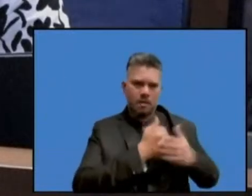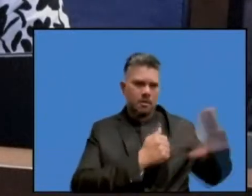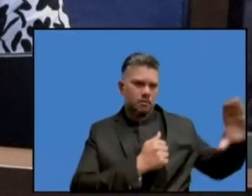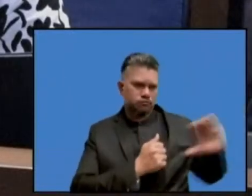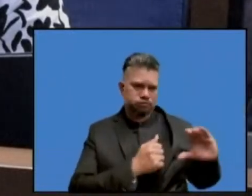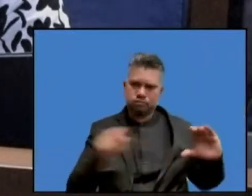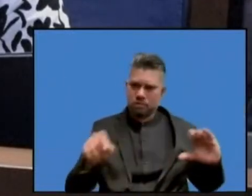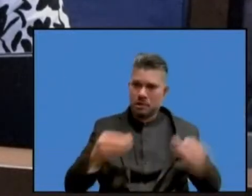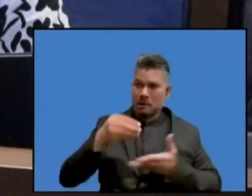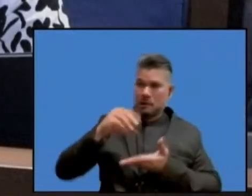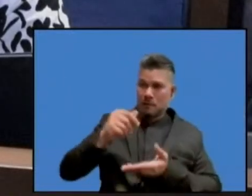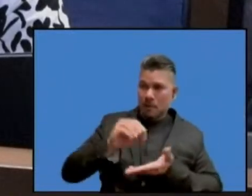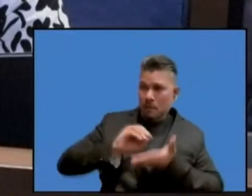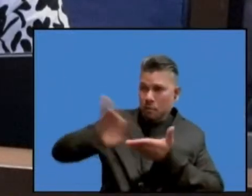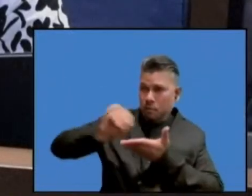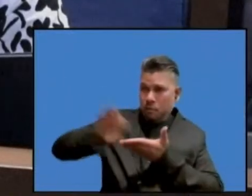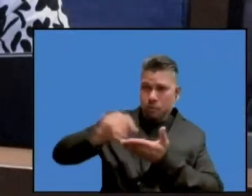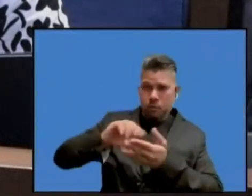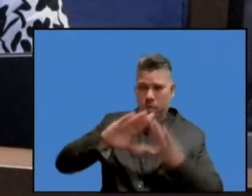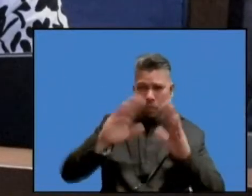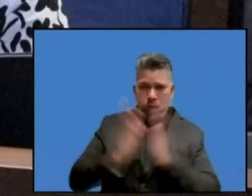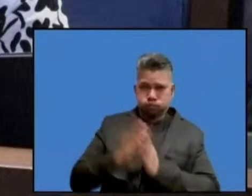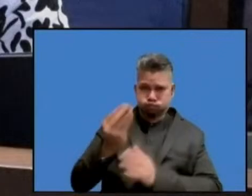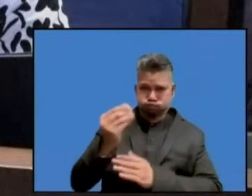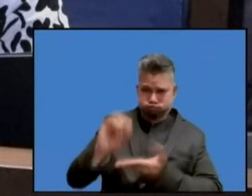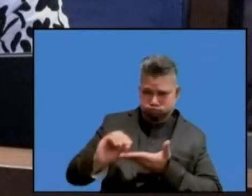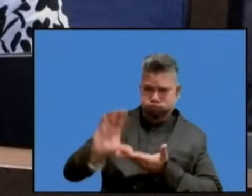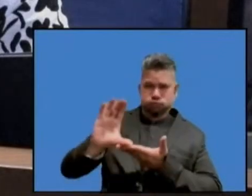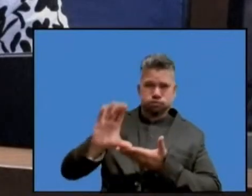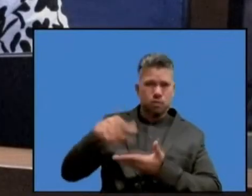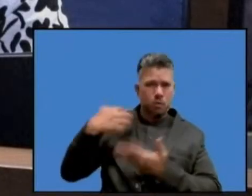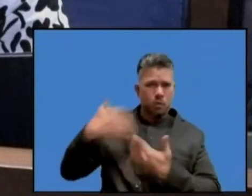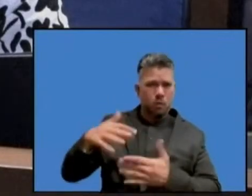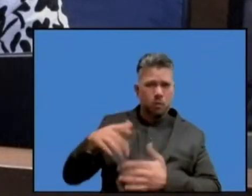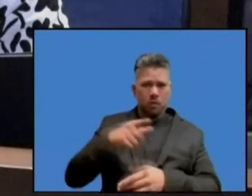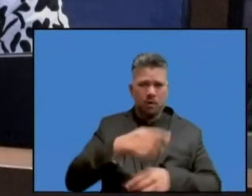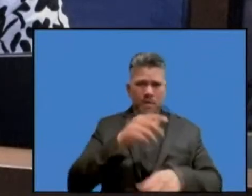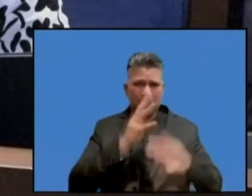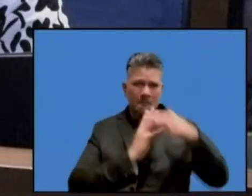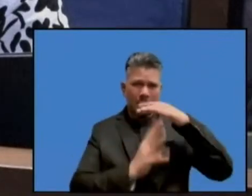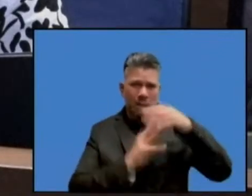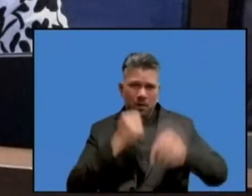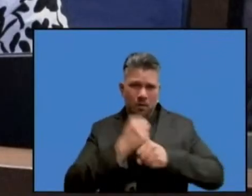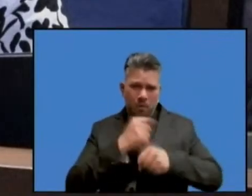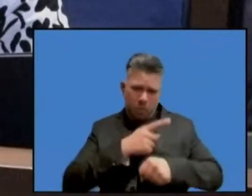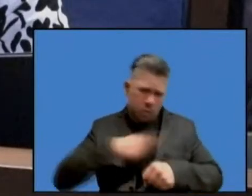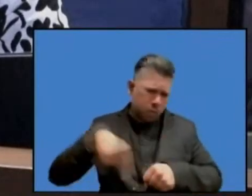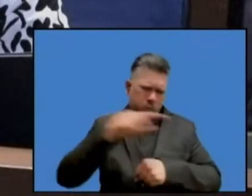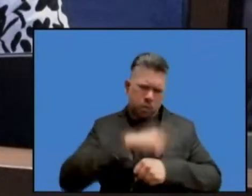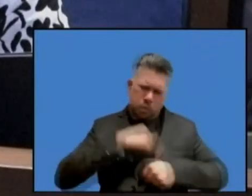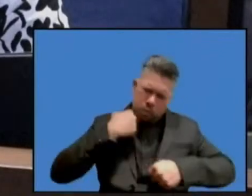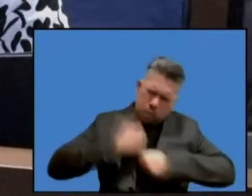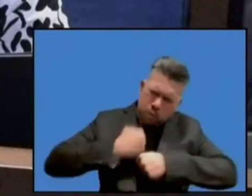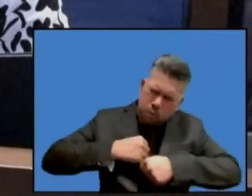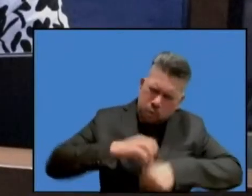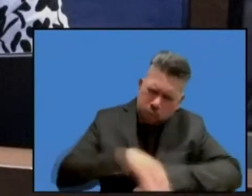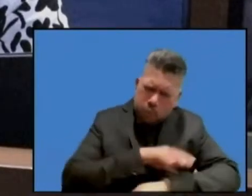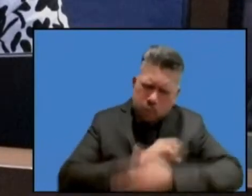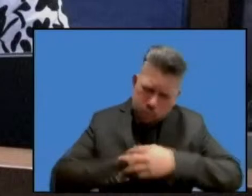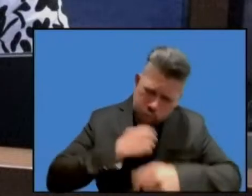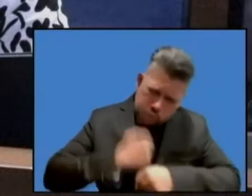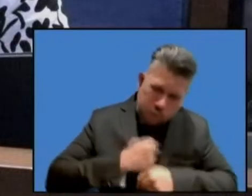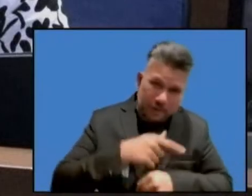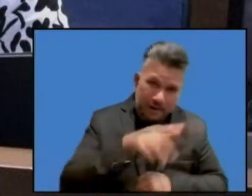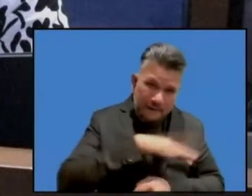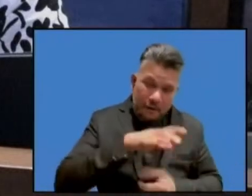is the fruit of the hard work of migrants, and also it will benefit the home country's economy. It is important that